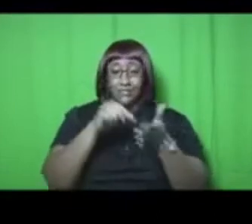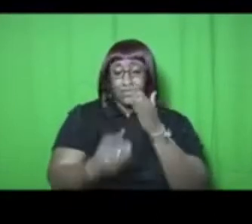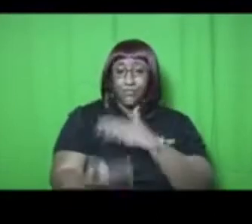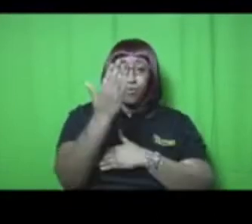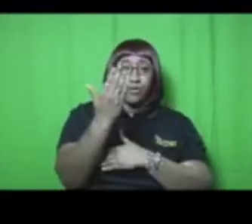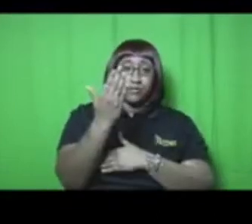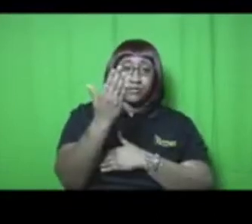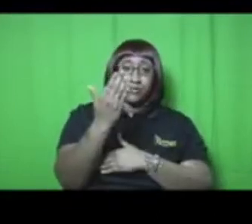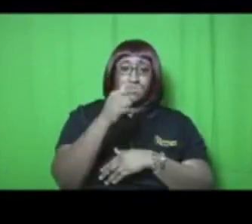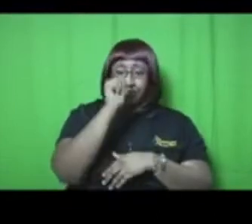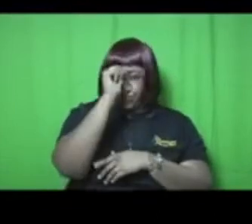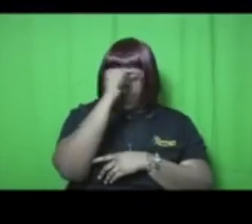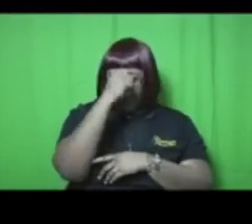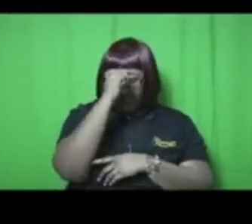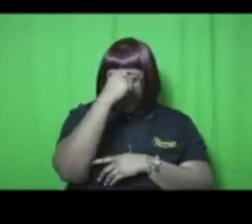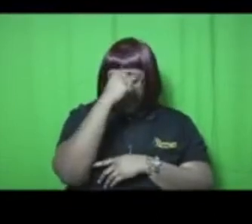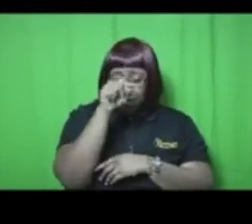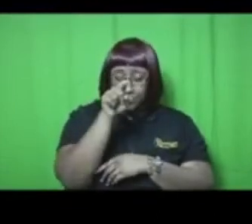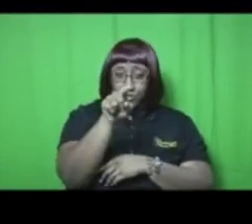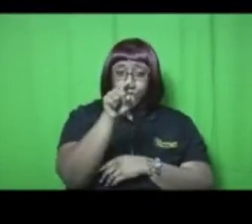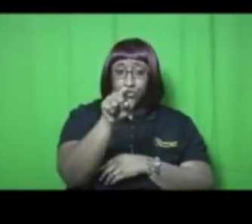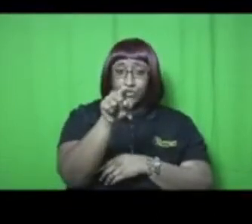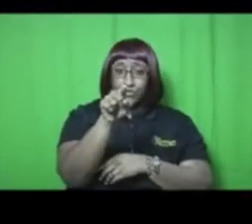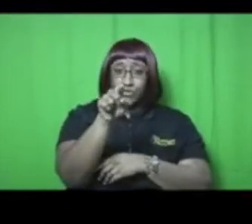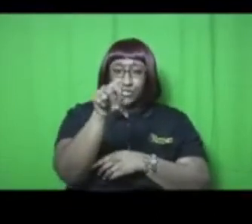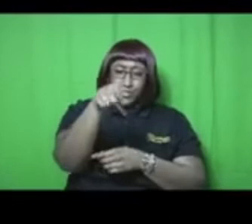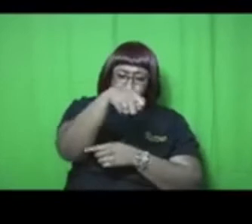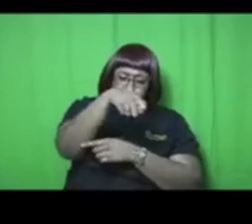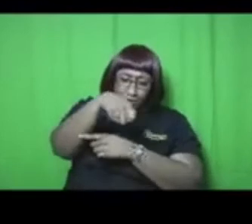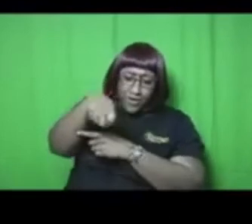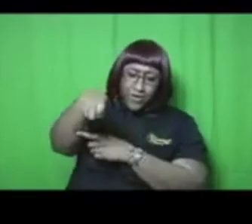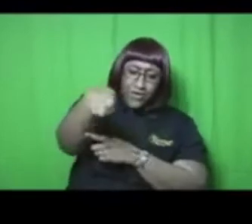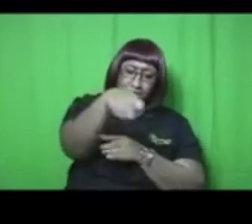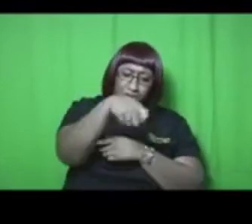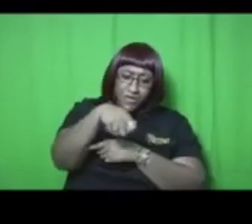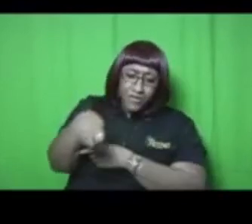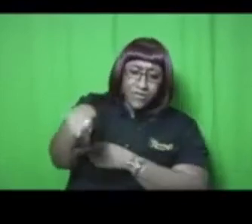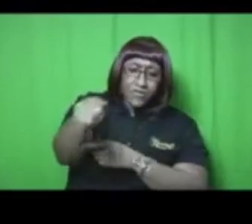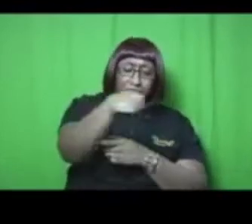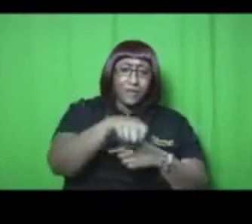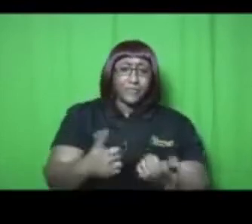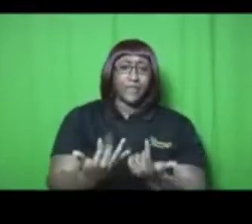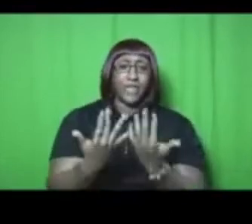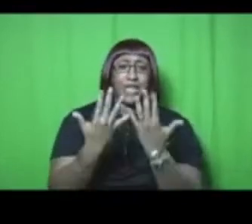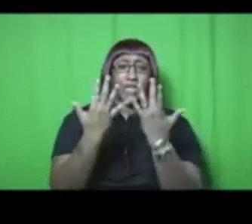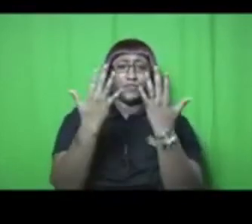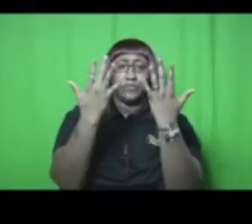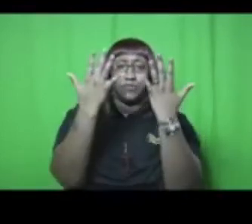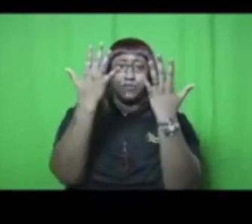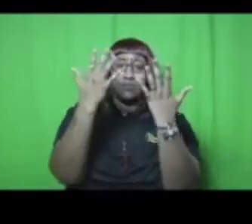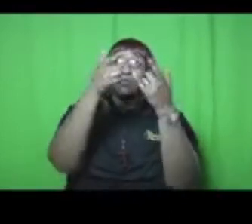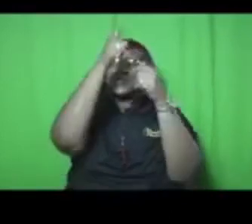now remind you to stir up the fire